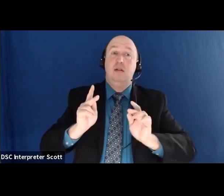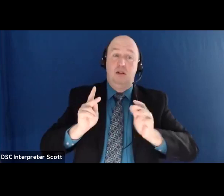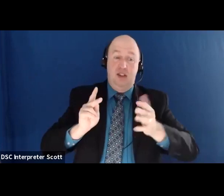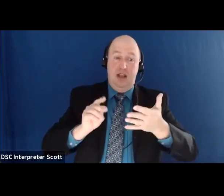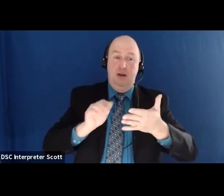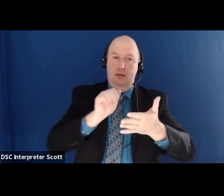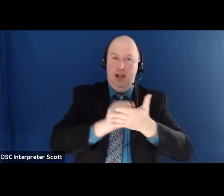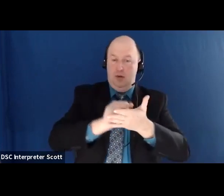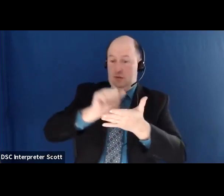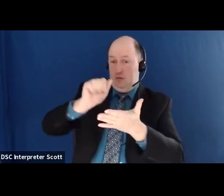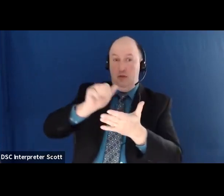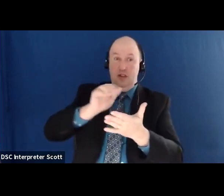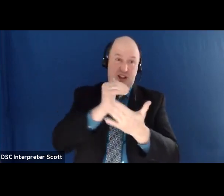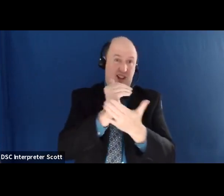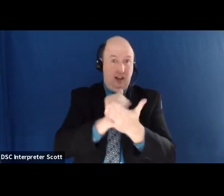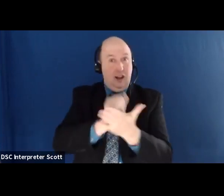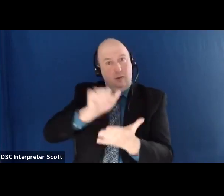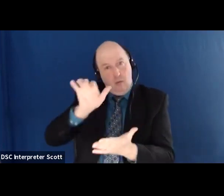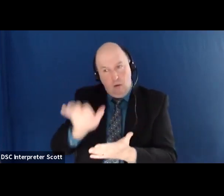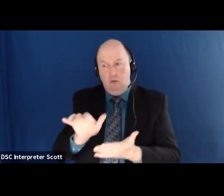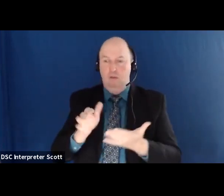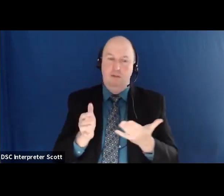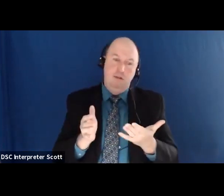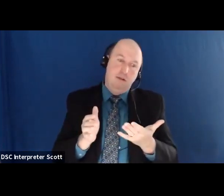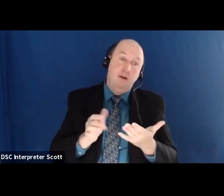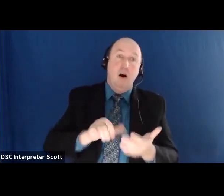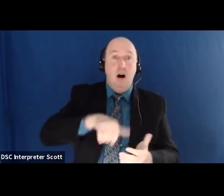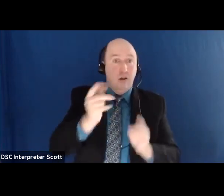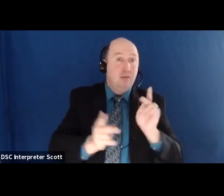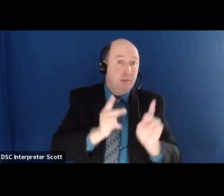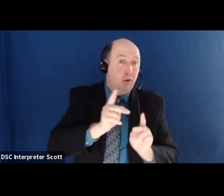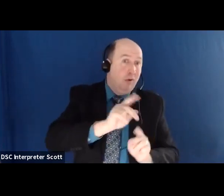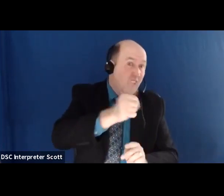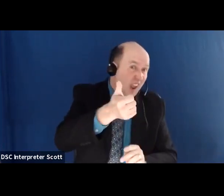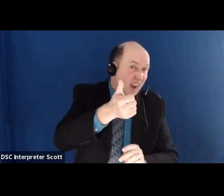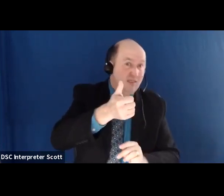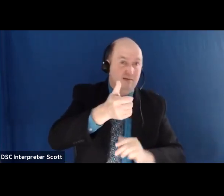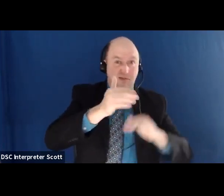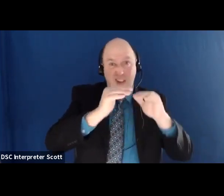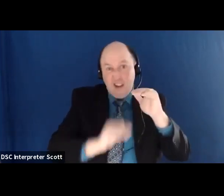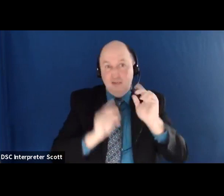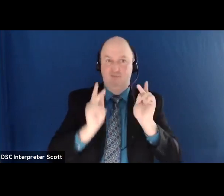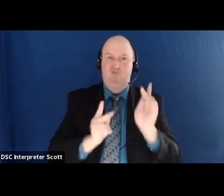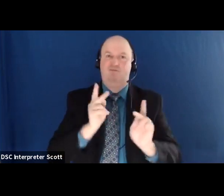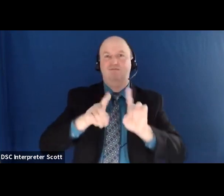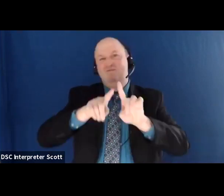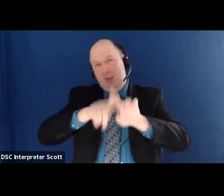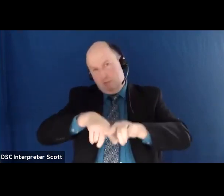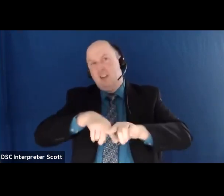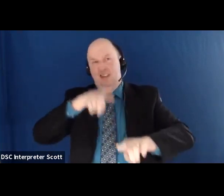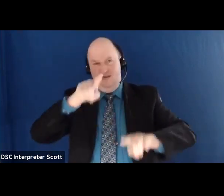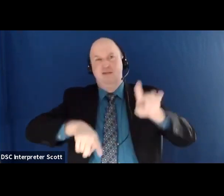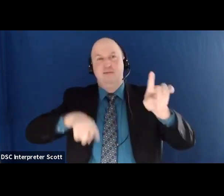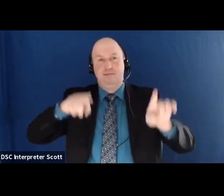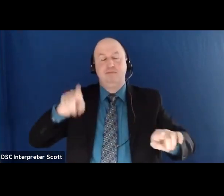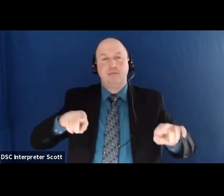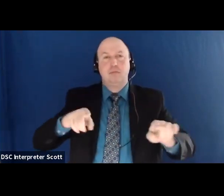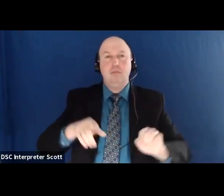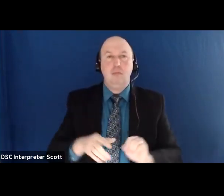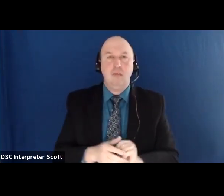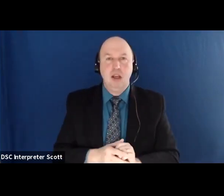list. We've had other days where, it's been 10 or less. So it all depends on what day it is. But again, we go through